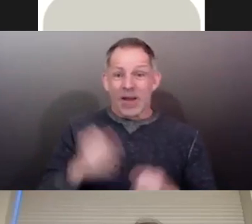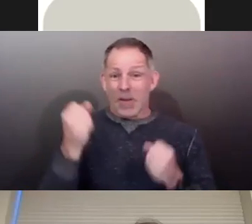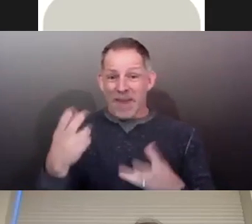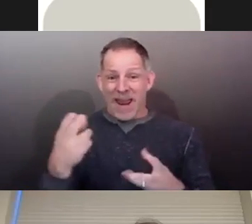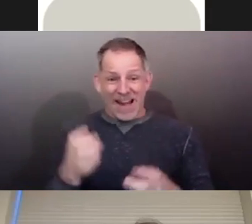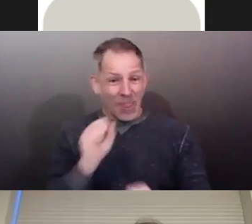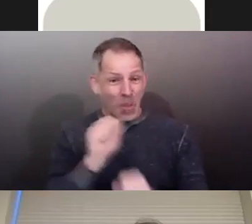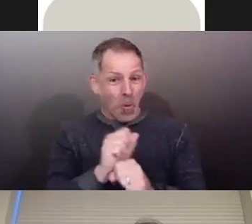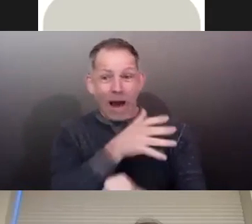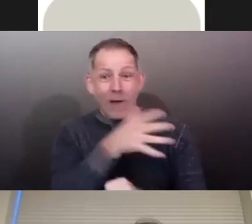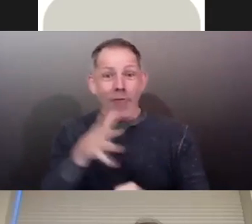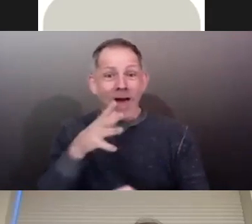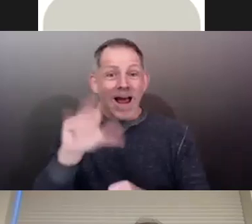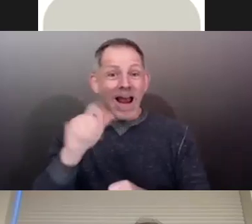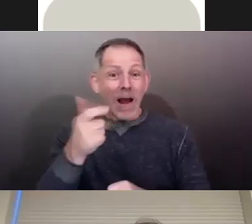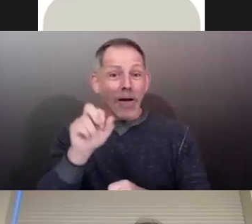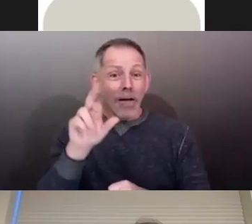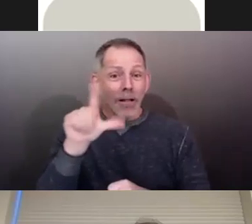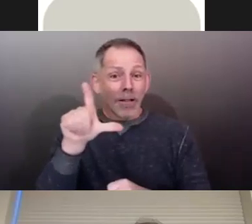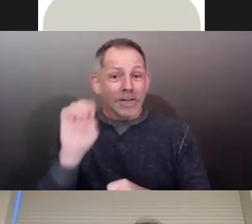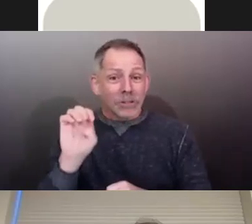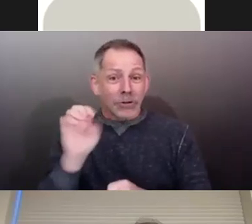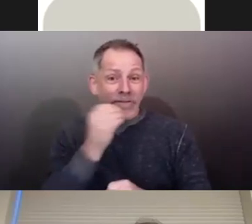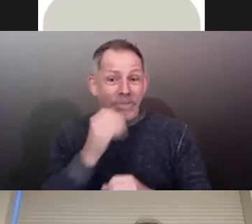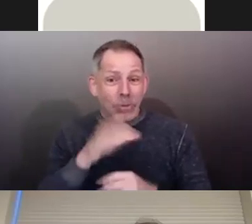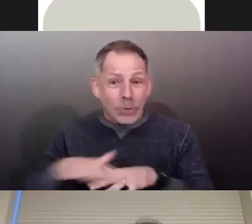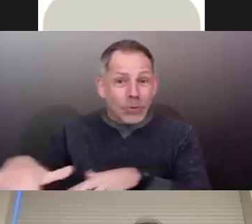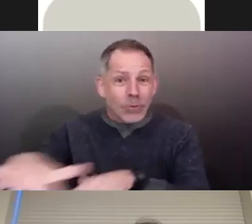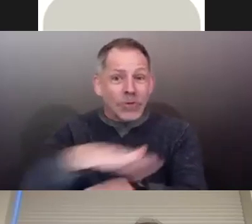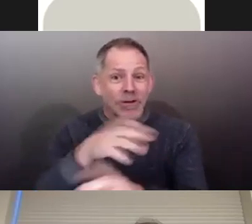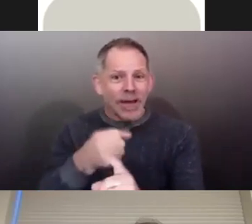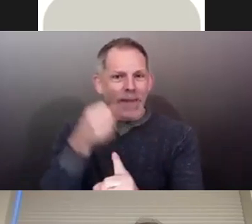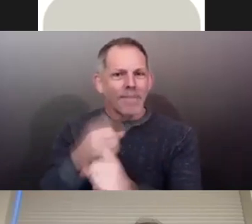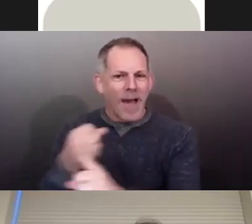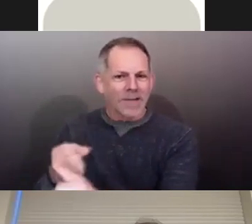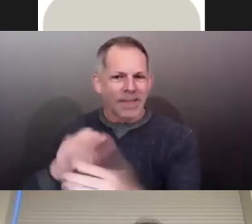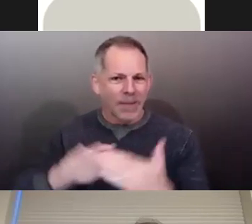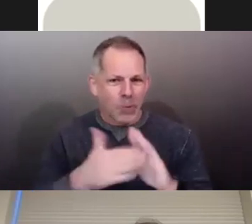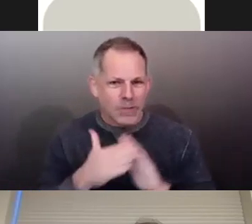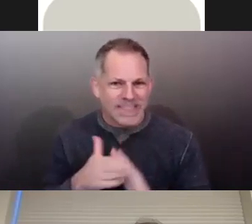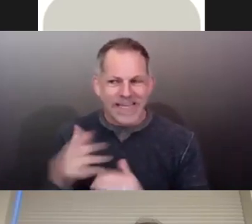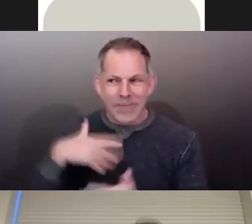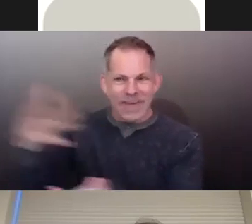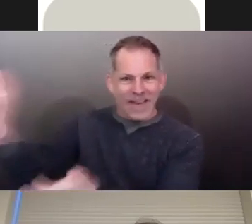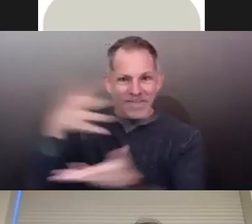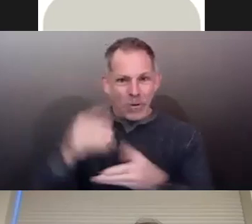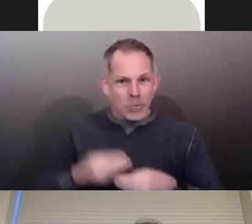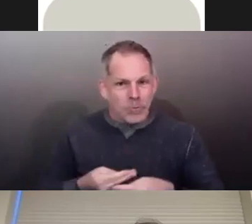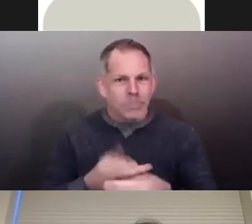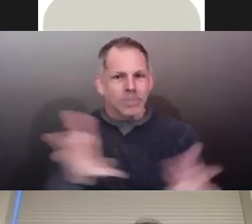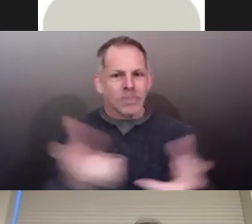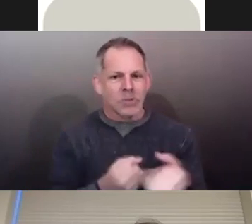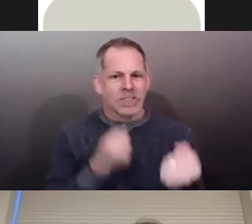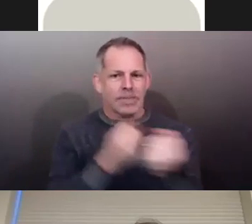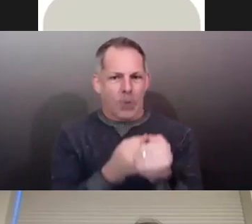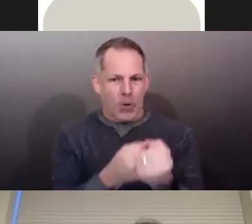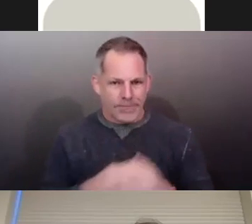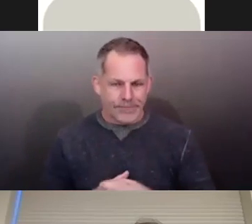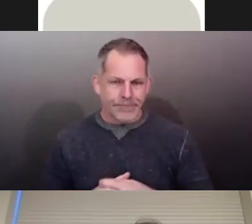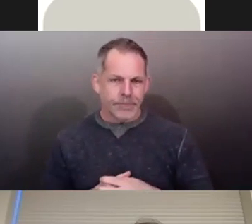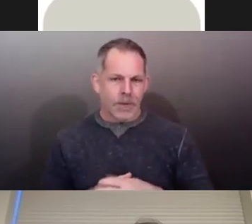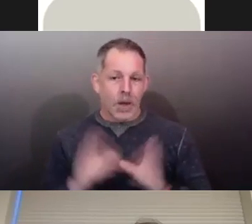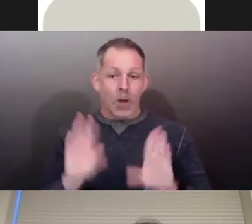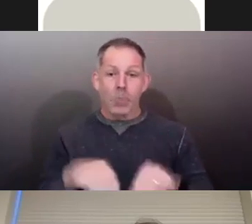very quickly that has fed those most in need, provided resources for food banks, provided support for our farmers. We're